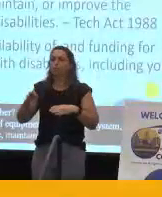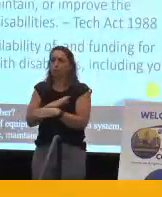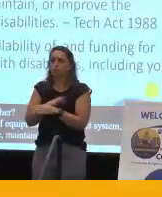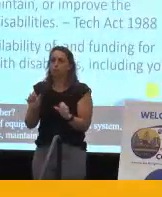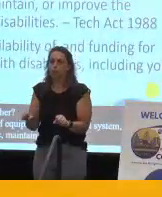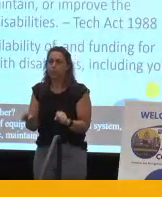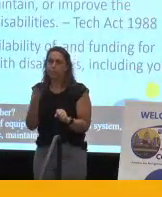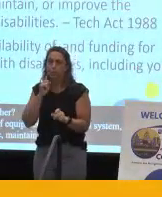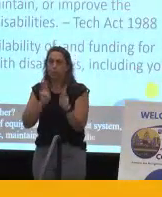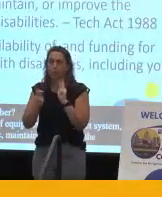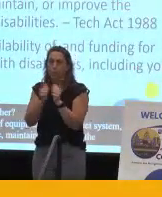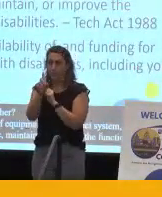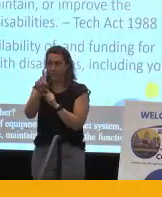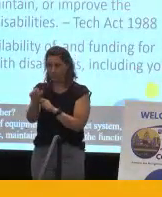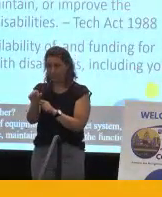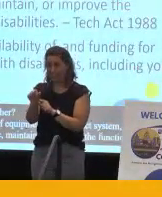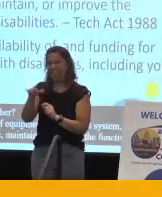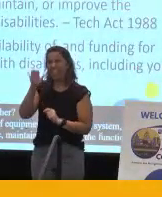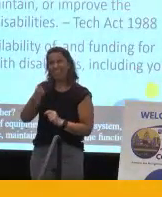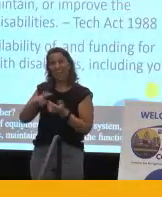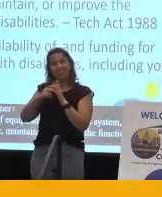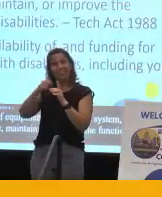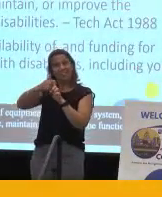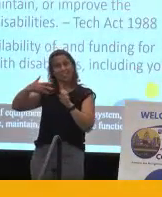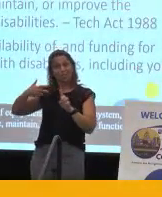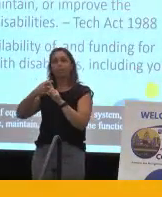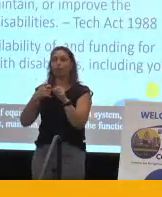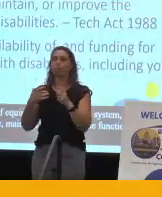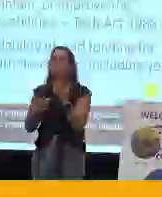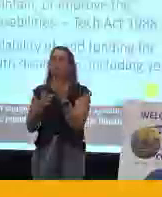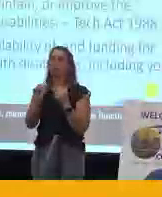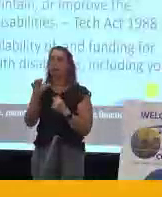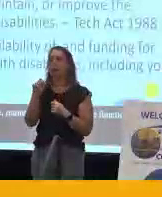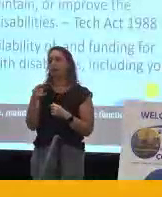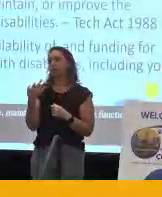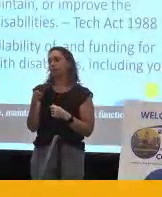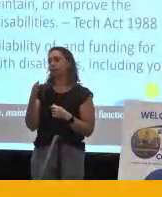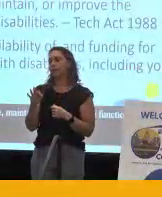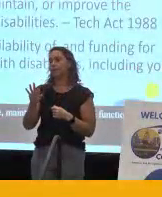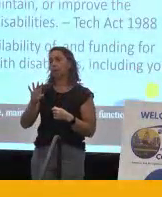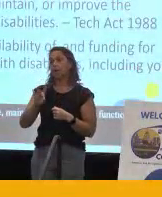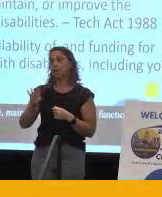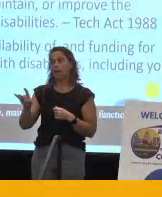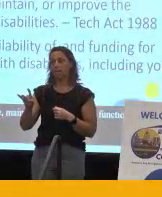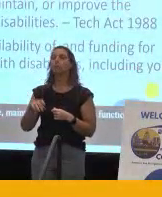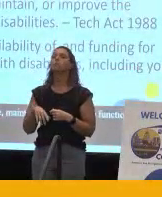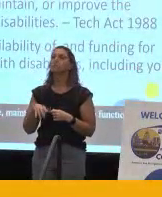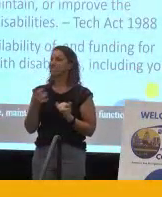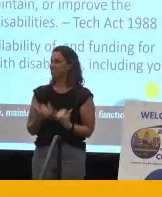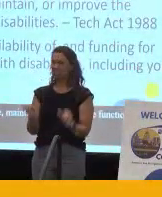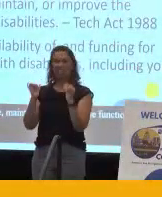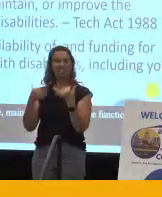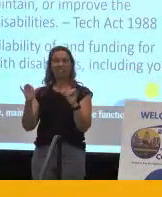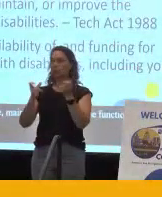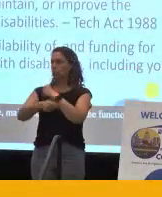with disabilities. This was defined by the Tech Act of 1988, and it is still in place today and is the federal definition